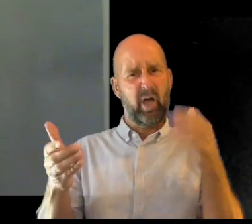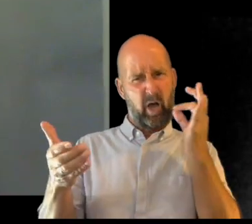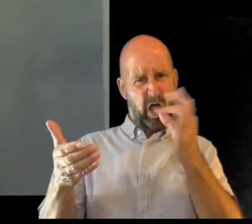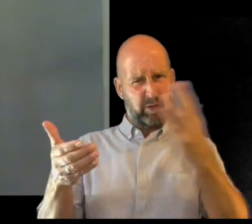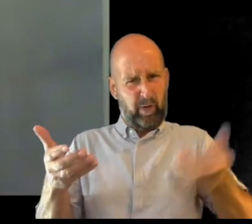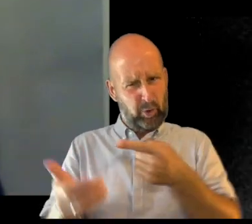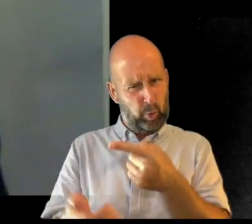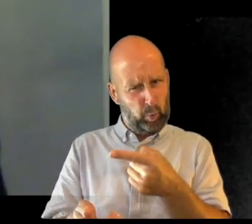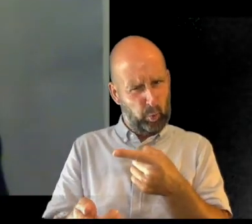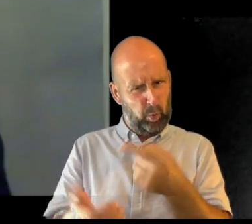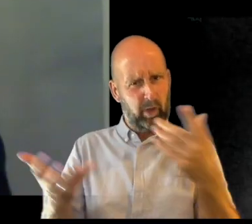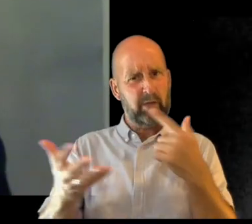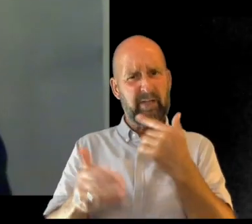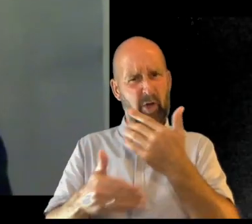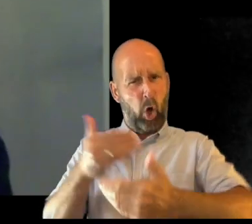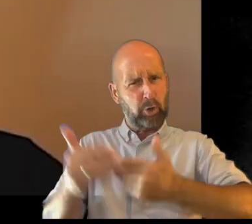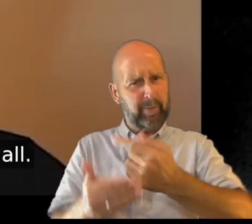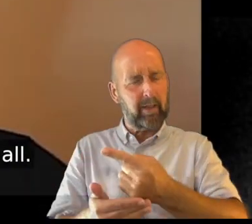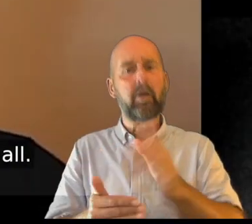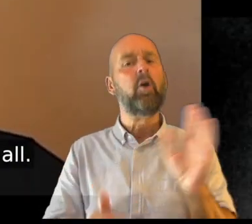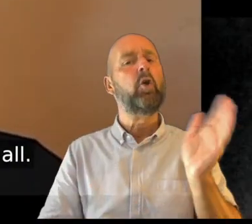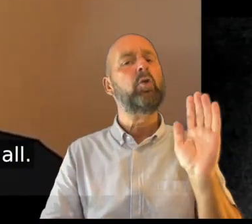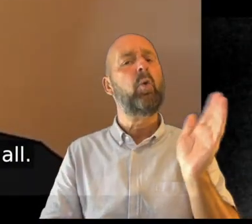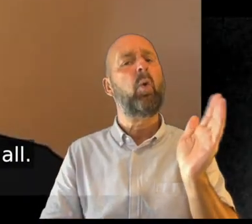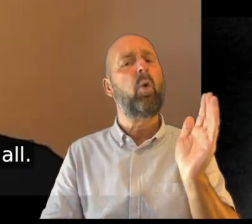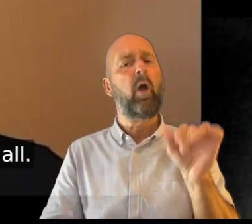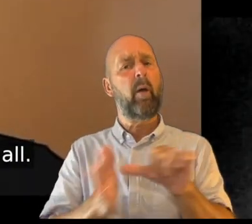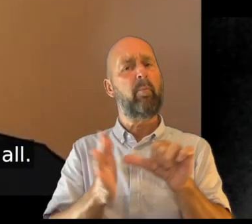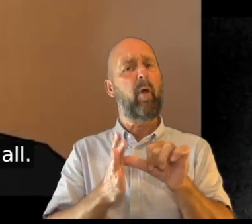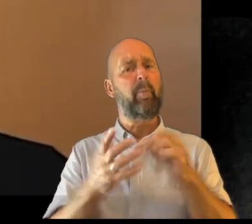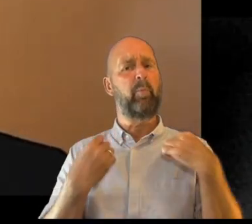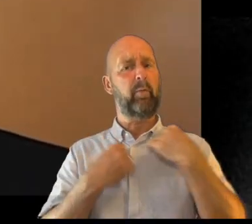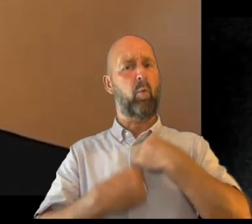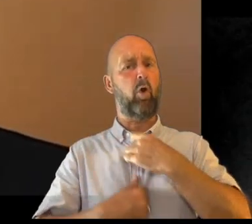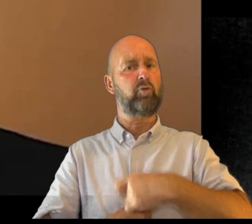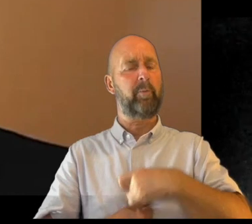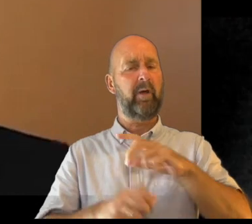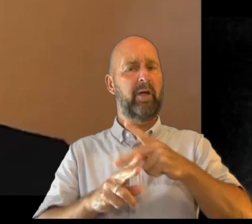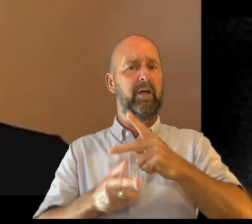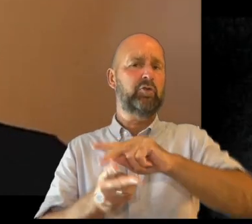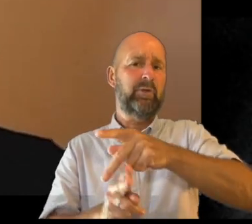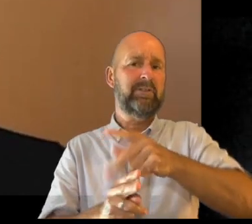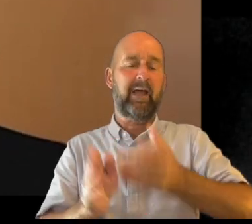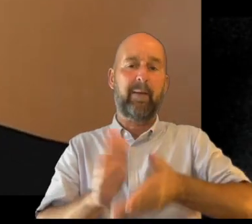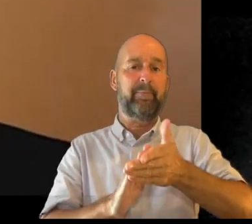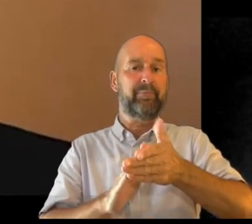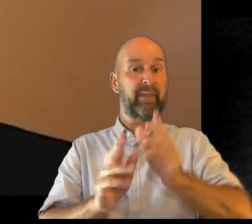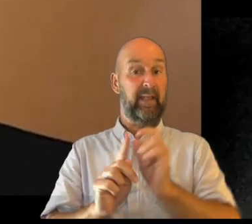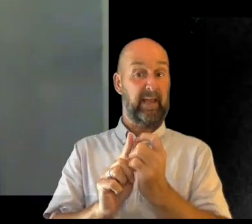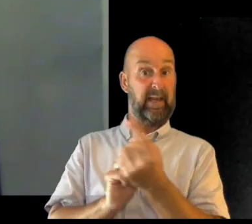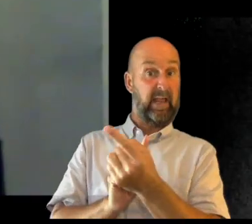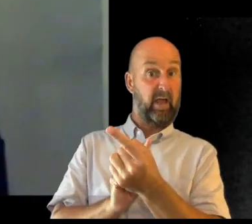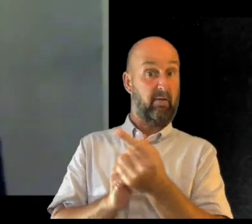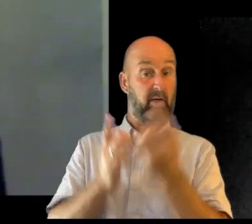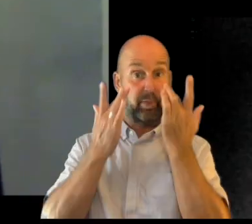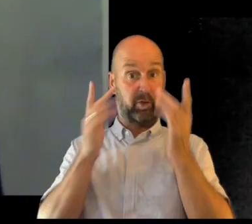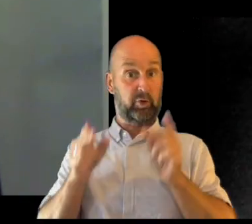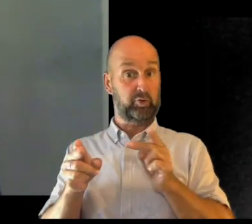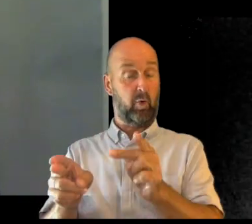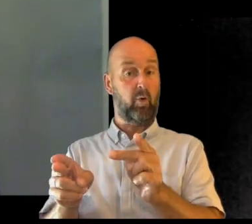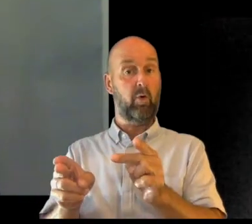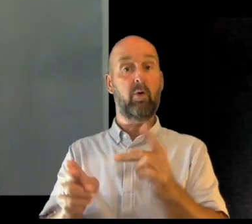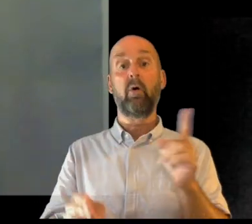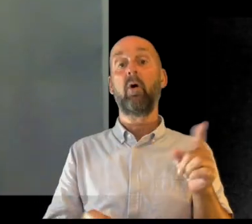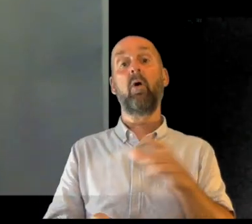you? Amir said something about a hospital. Oh no, wardrobe malfunction, that's all. Tweaked my ankle. I'm at the podiatrist near the show. We